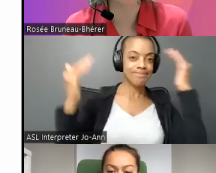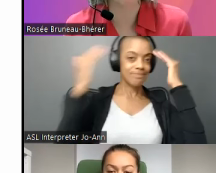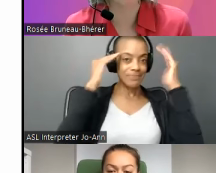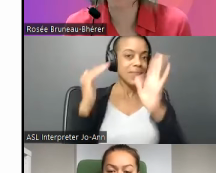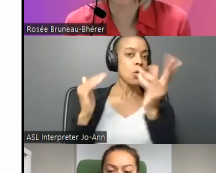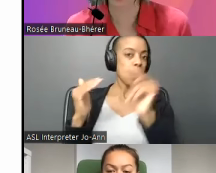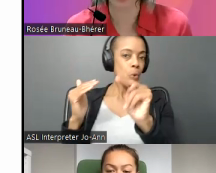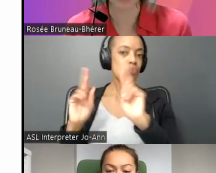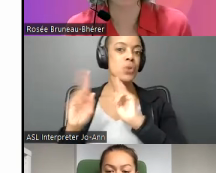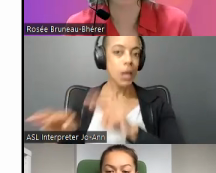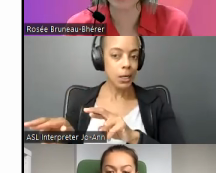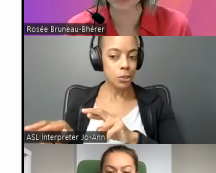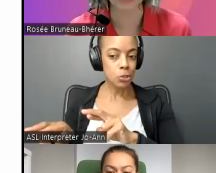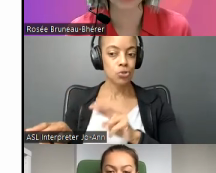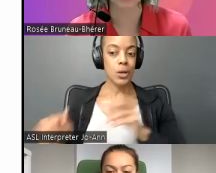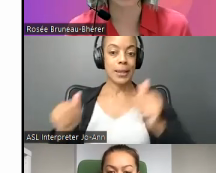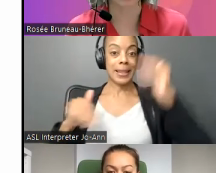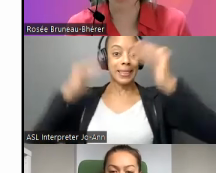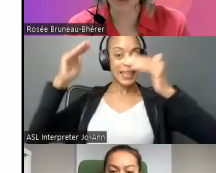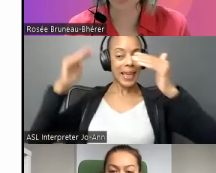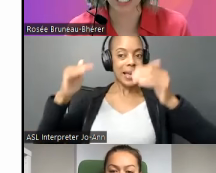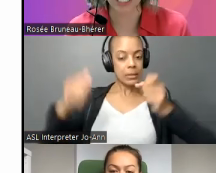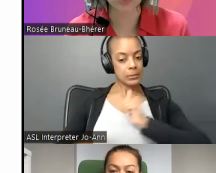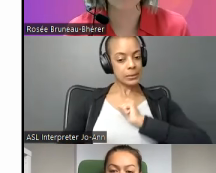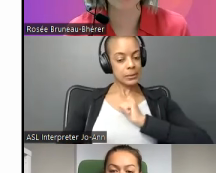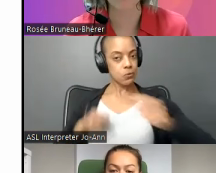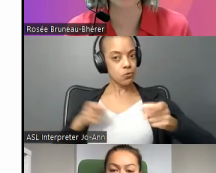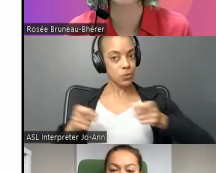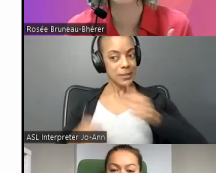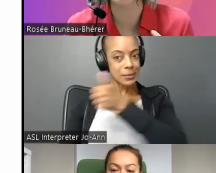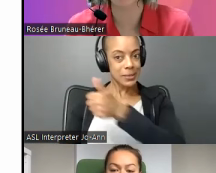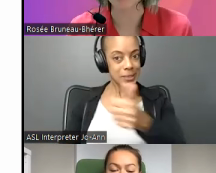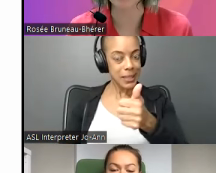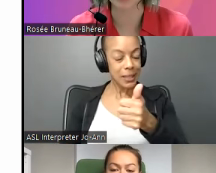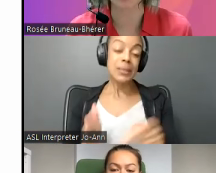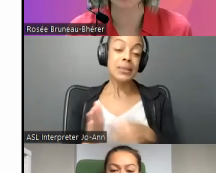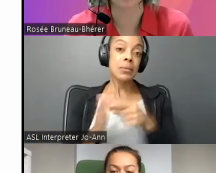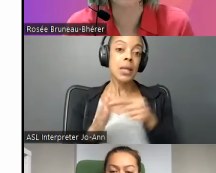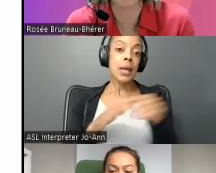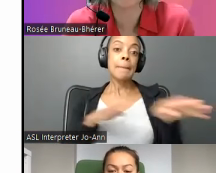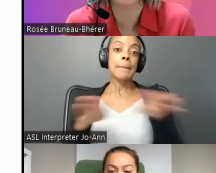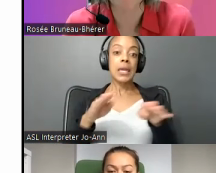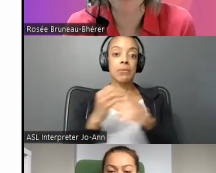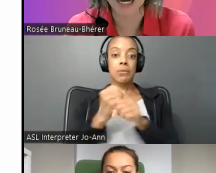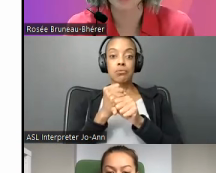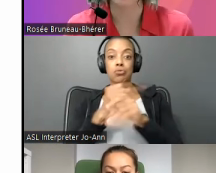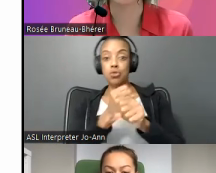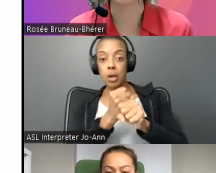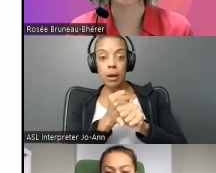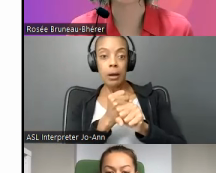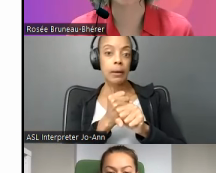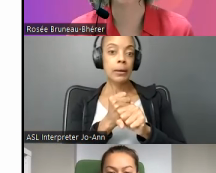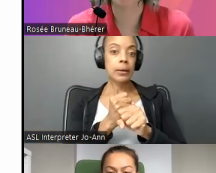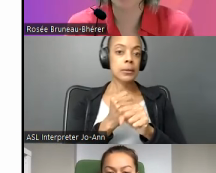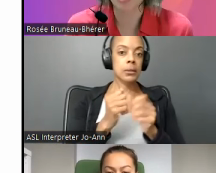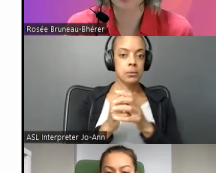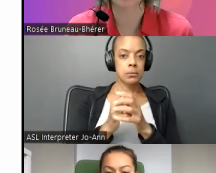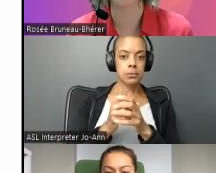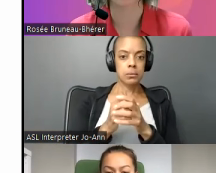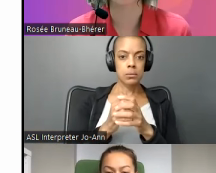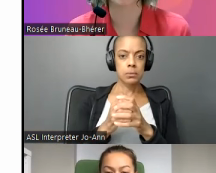adults who are well regulated, but behaviors can shock us. They can make us angry. We can disapprove of them